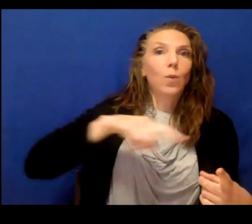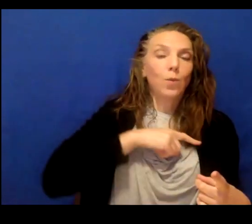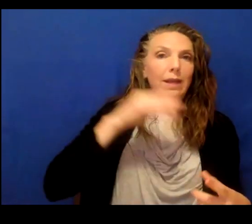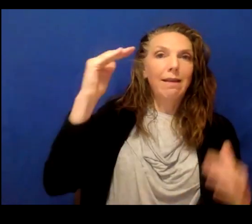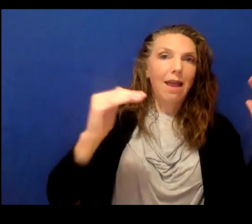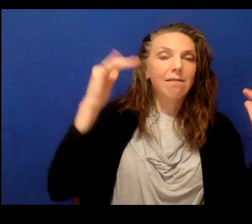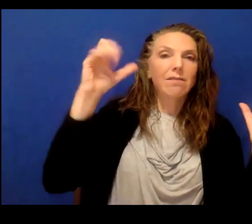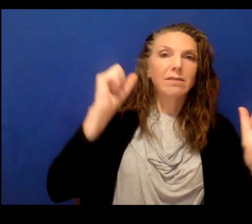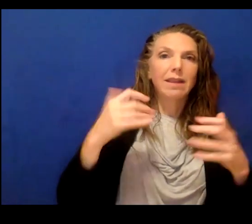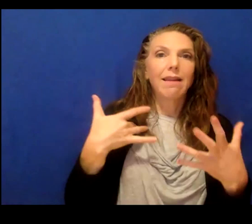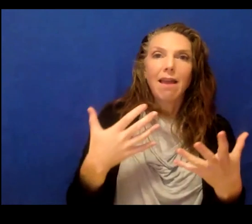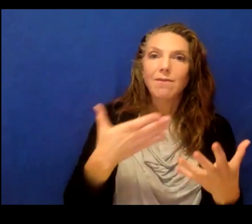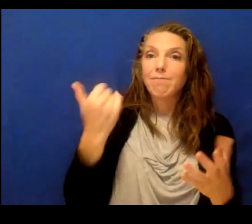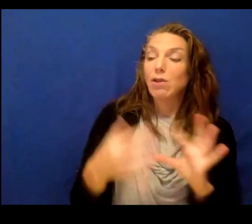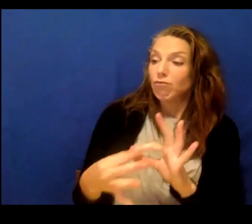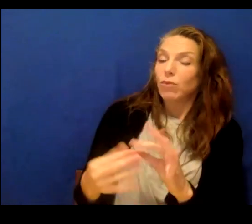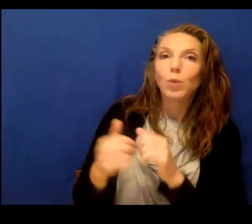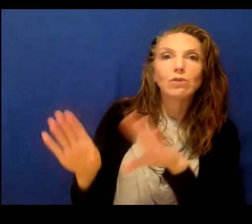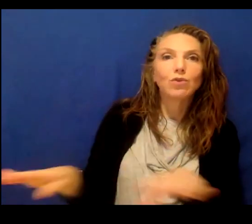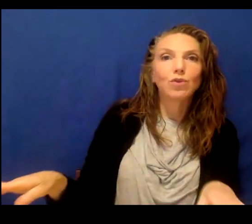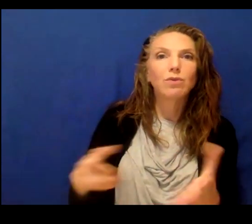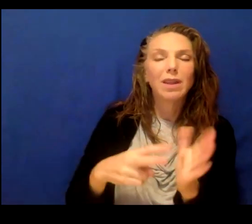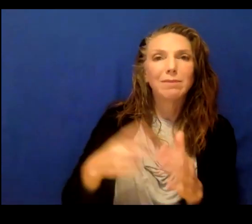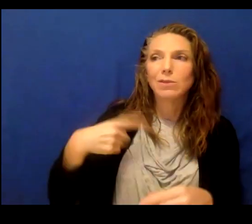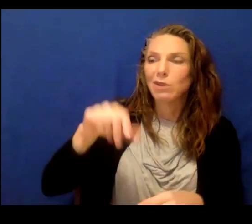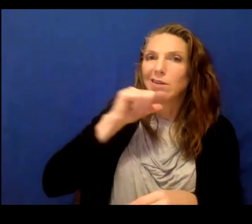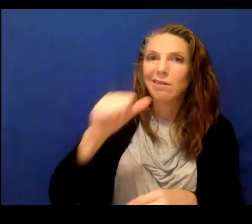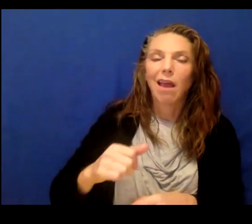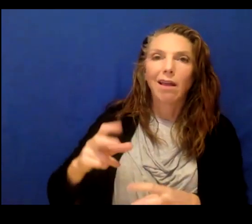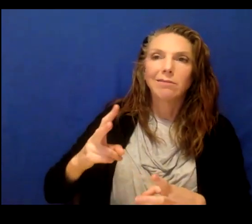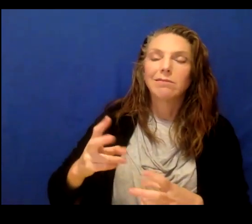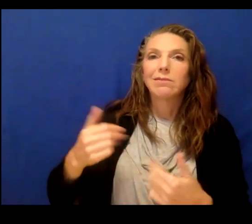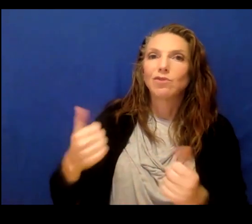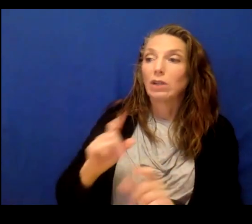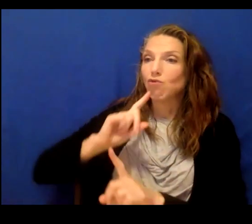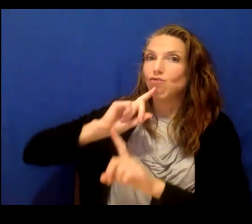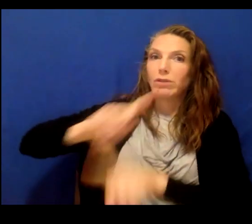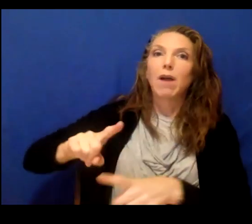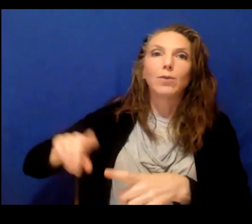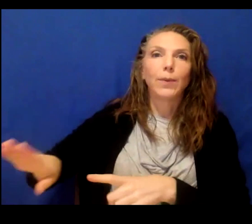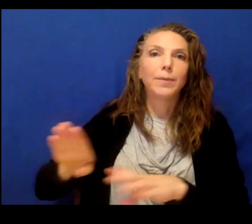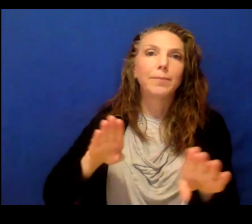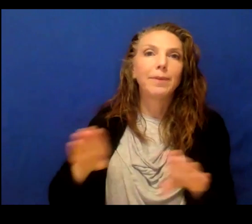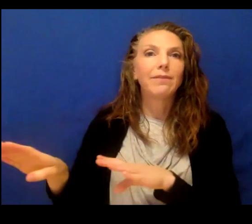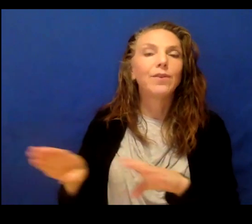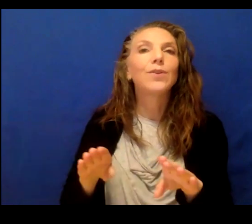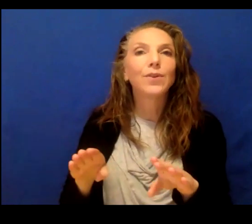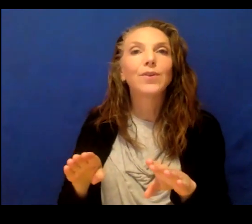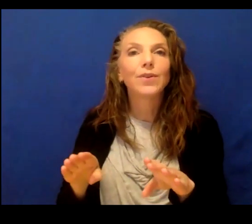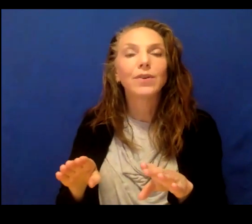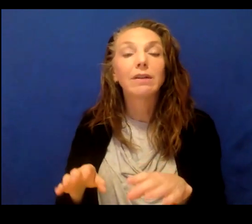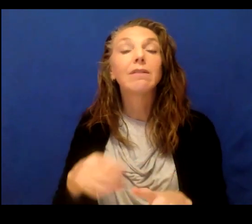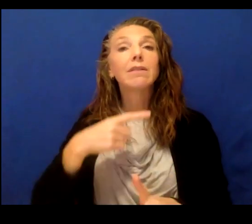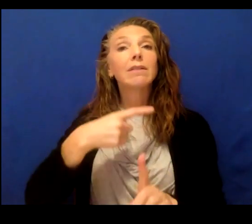stronger relationships with children, because we're not kind of working to prevent or respond to behaviors. And